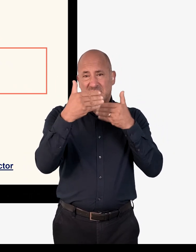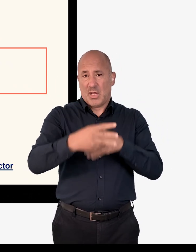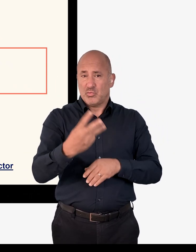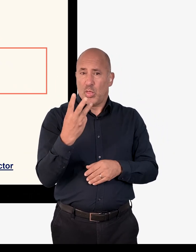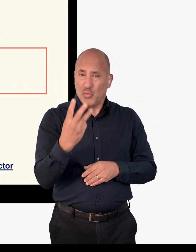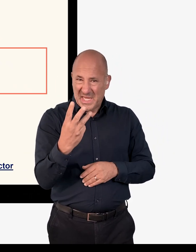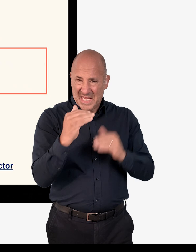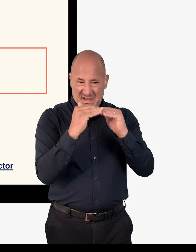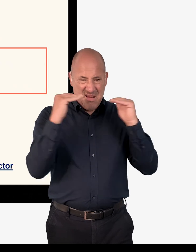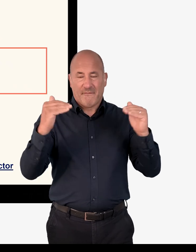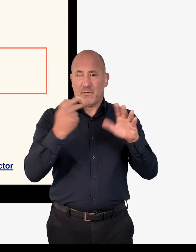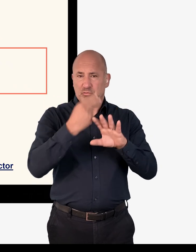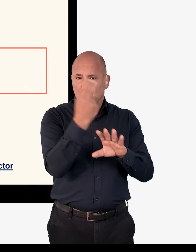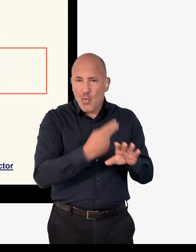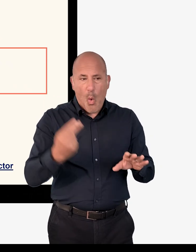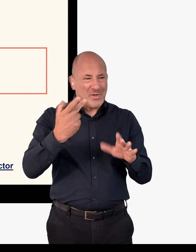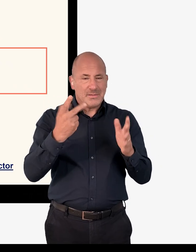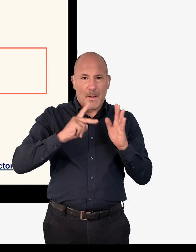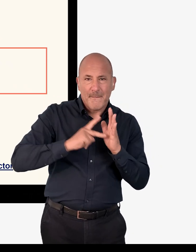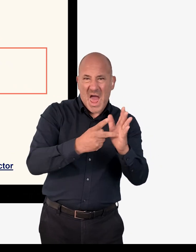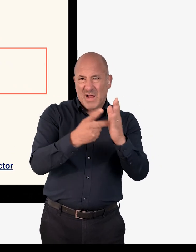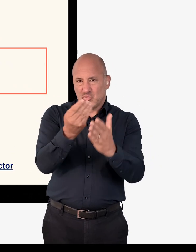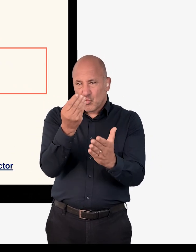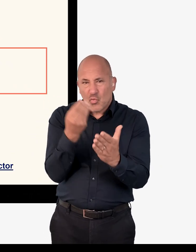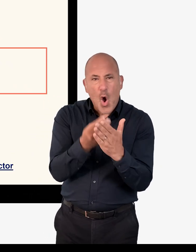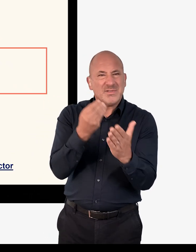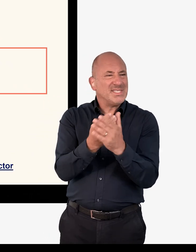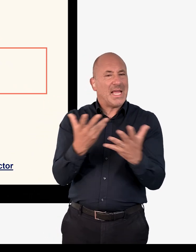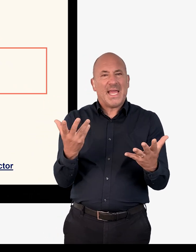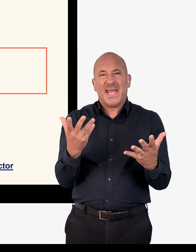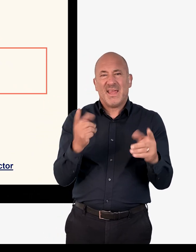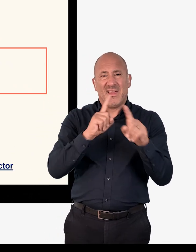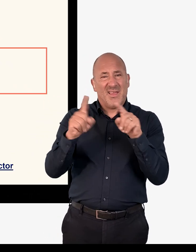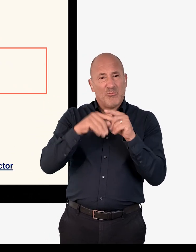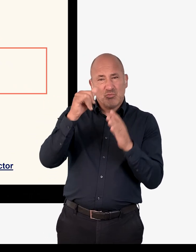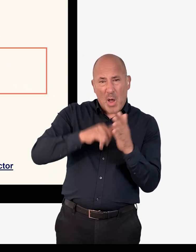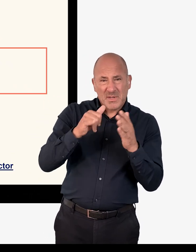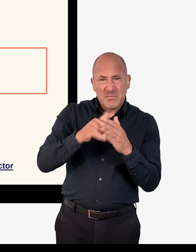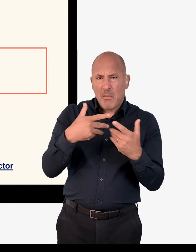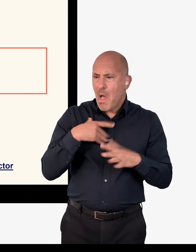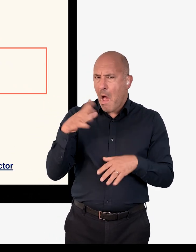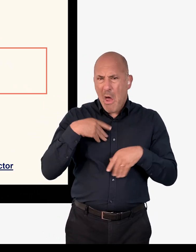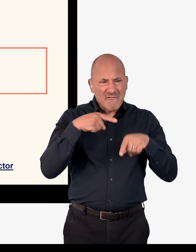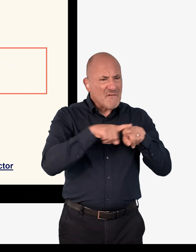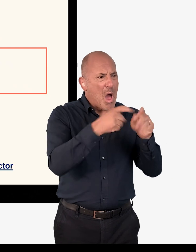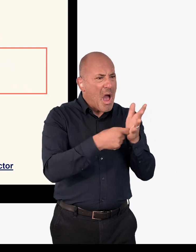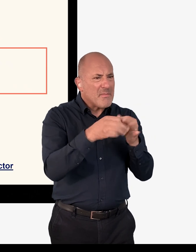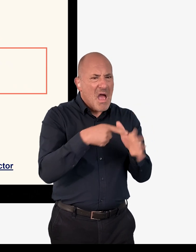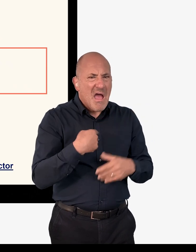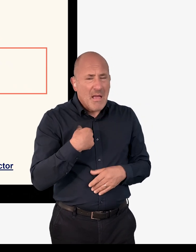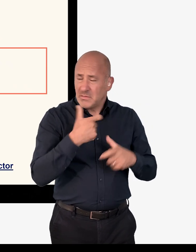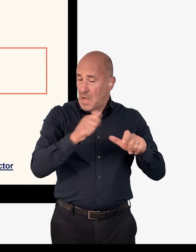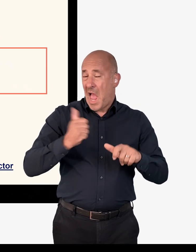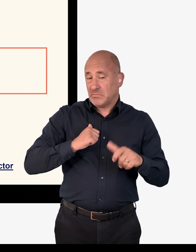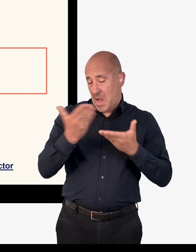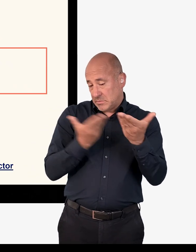RIBA Stage 3 level of drawings, plans, costings, and other related documents, even if you are not